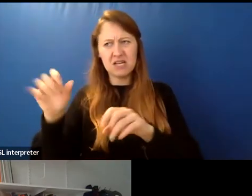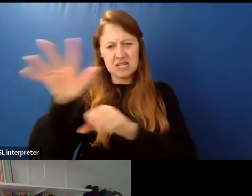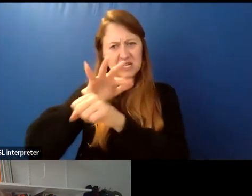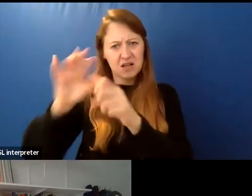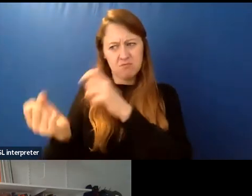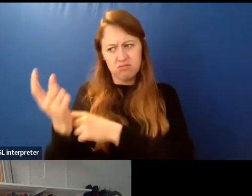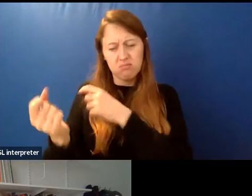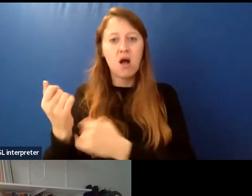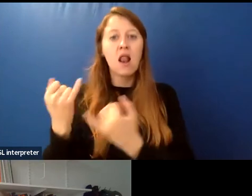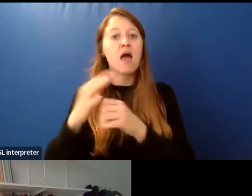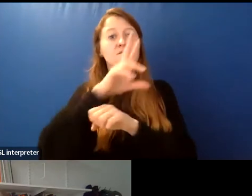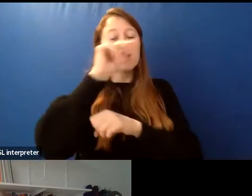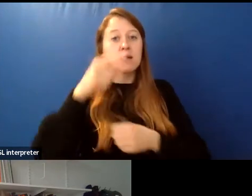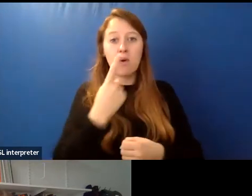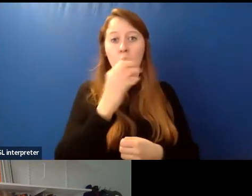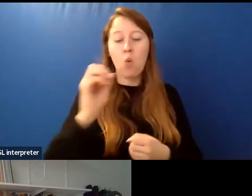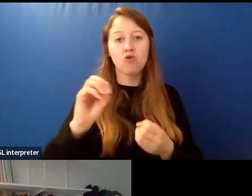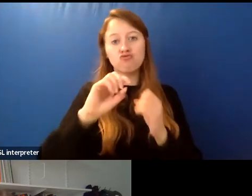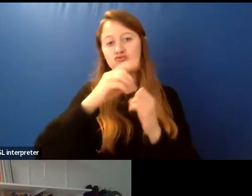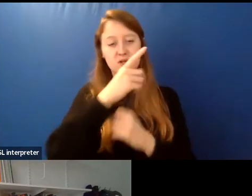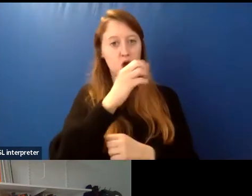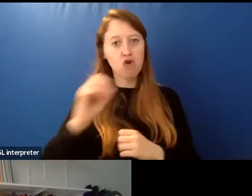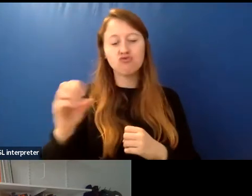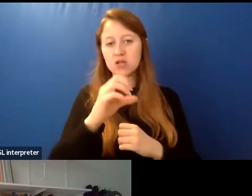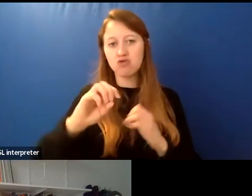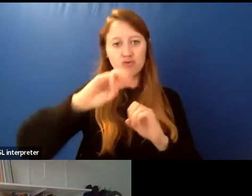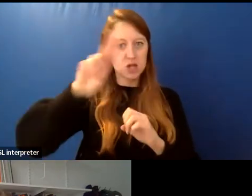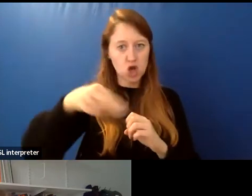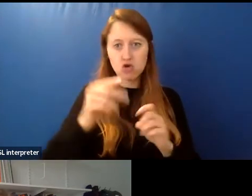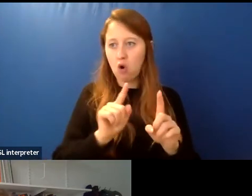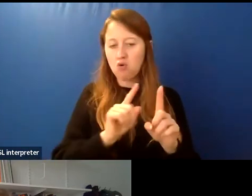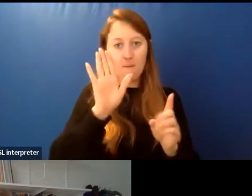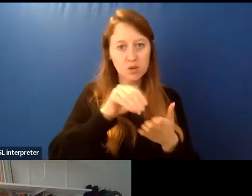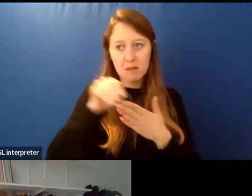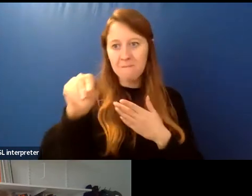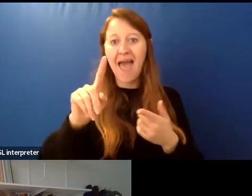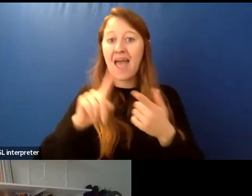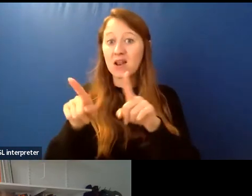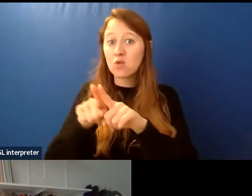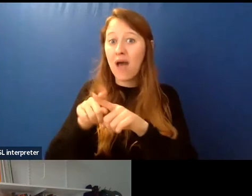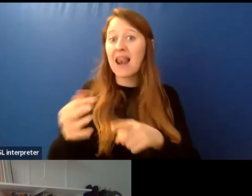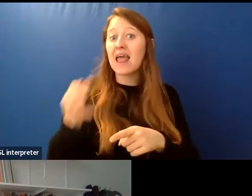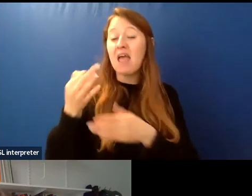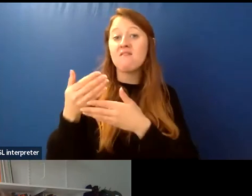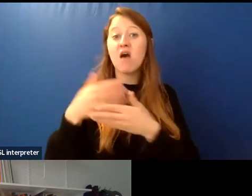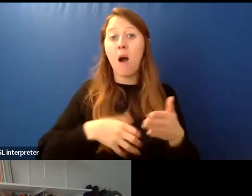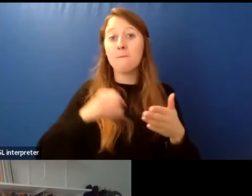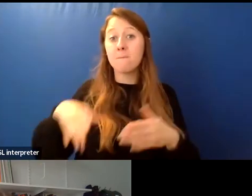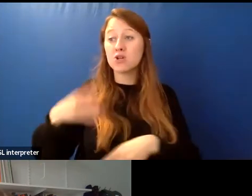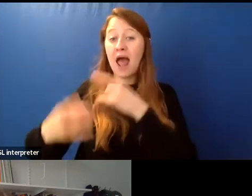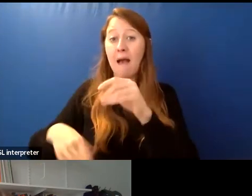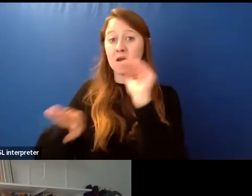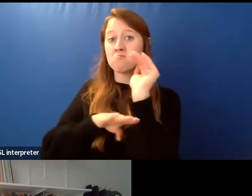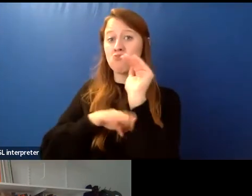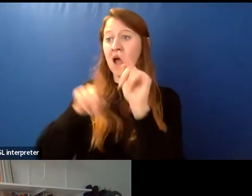the hundreds of euros that it costs to do that. Traveling is easy for a very small number of people, but for most people, it's quite difficult to